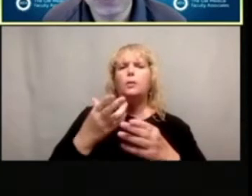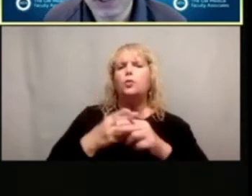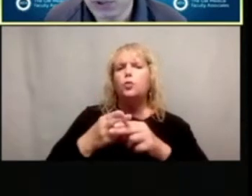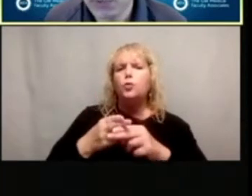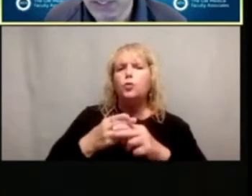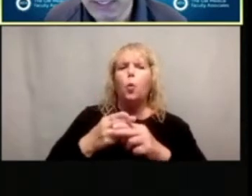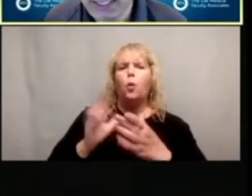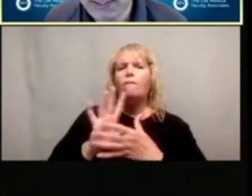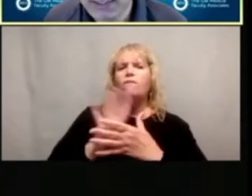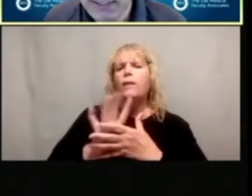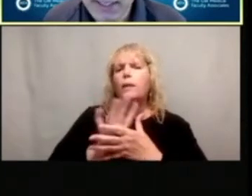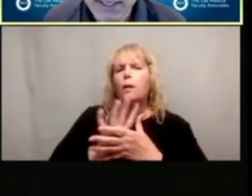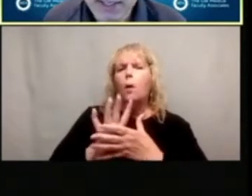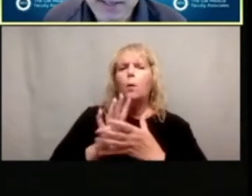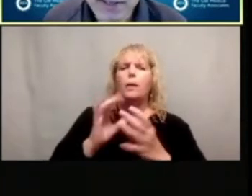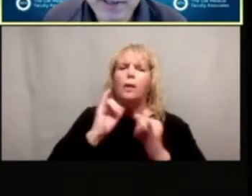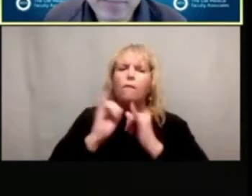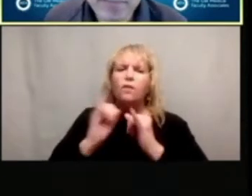videos around COVID content.